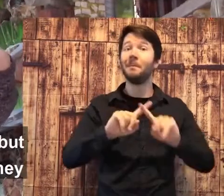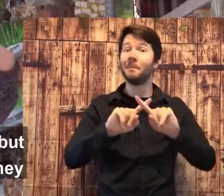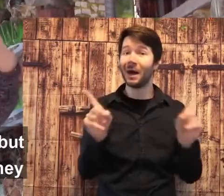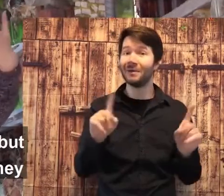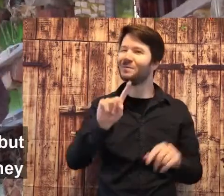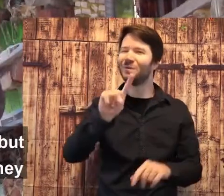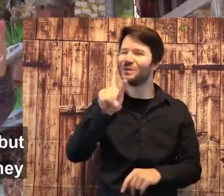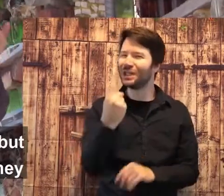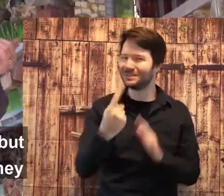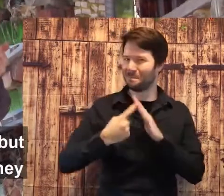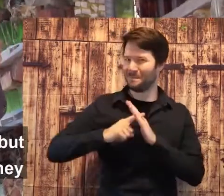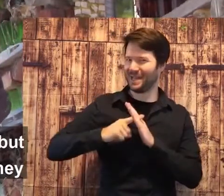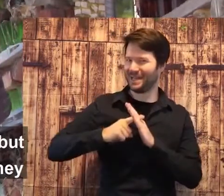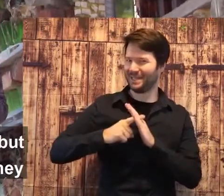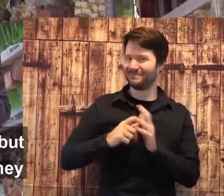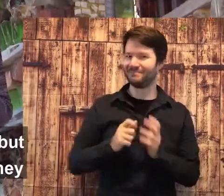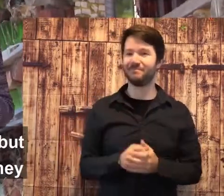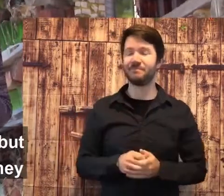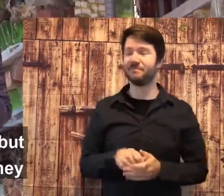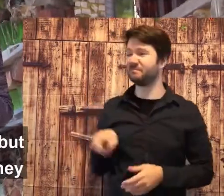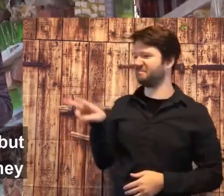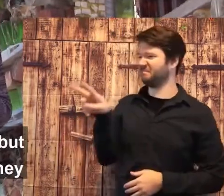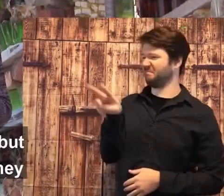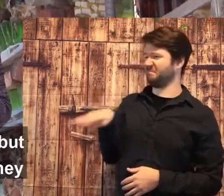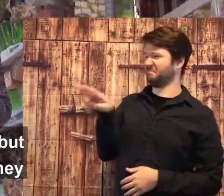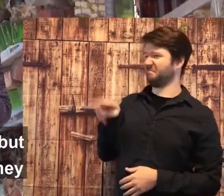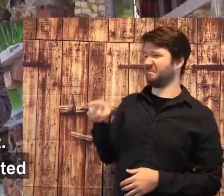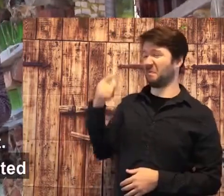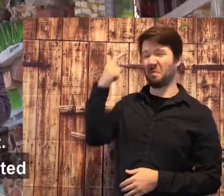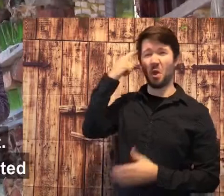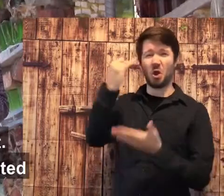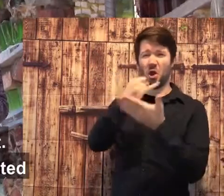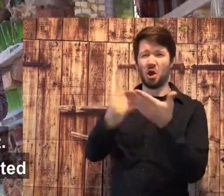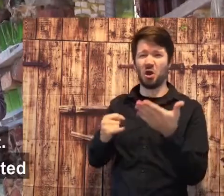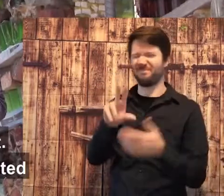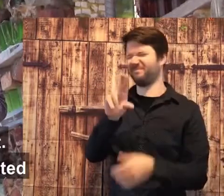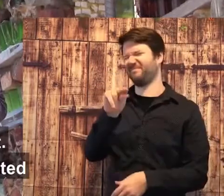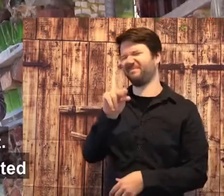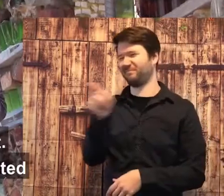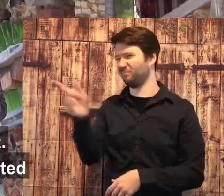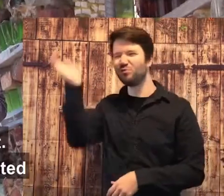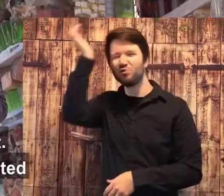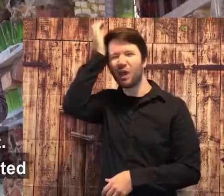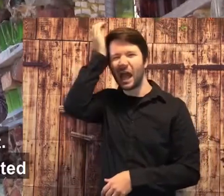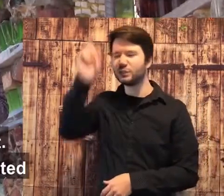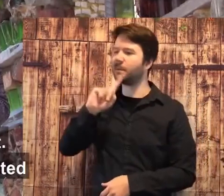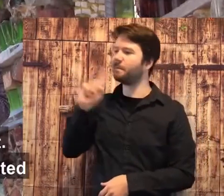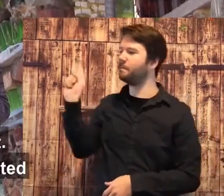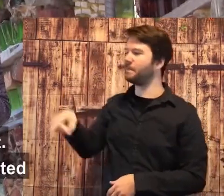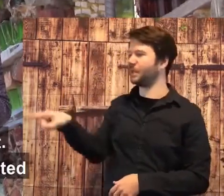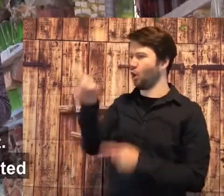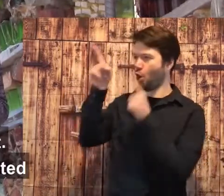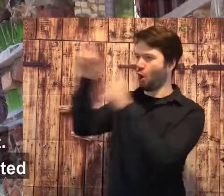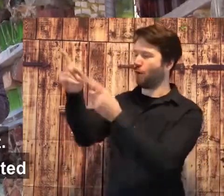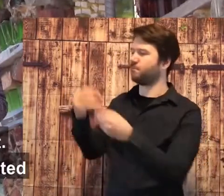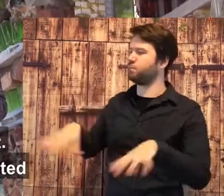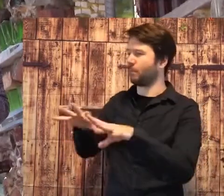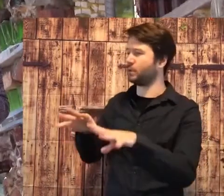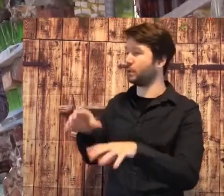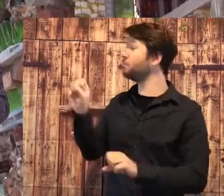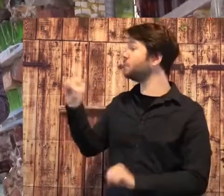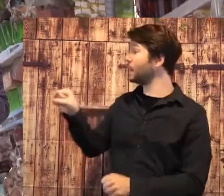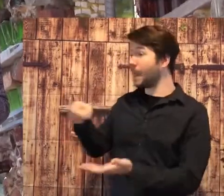but it was just the beginnings of that. And they said that they didn't think this was art, they thought it was trash, and they